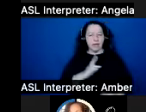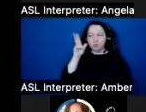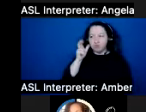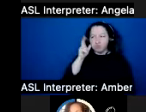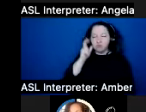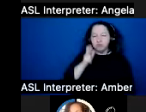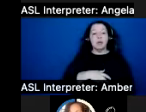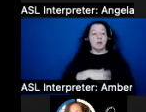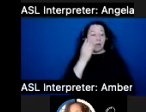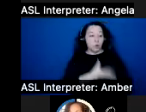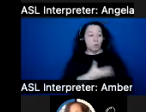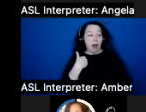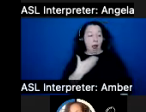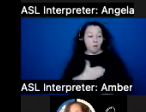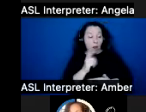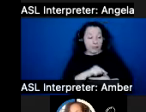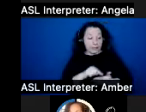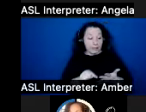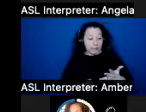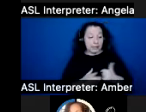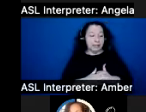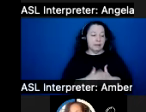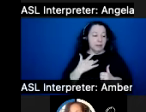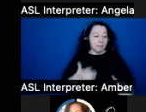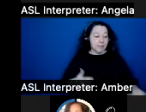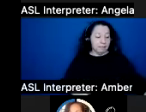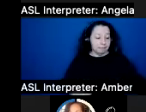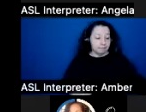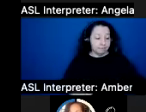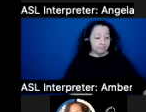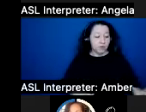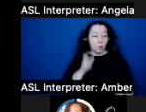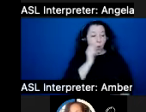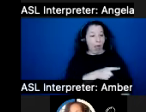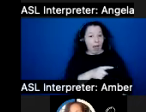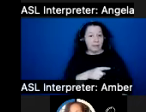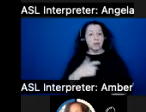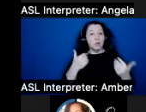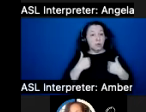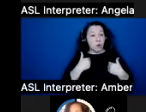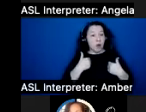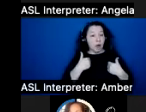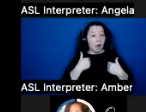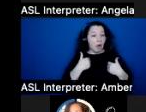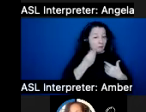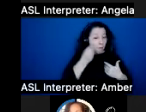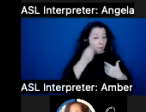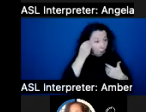of their rights, typically asked if they are indigent or if they plan to hire their own